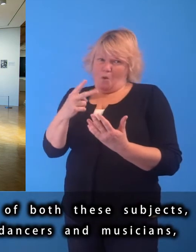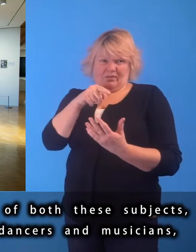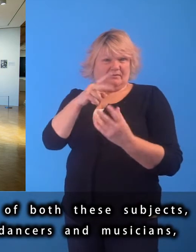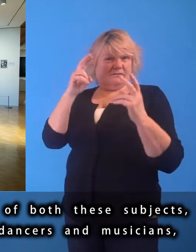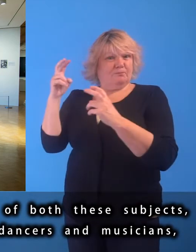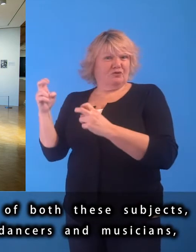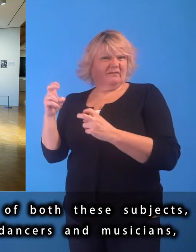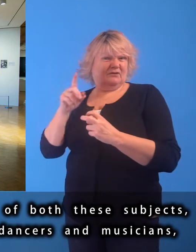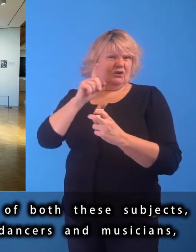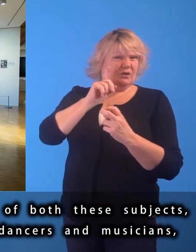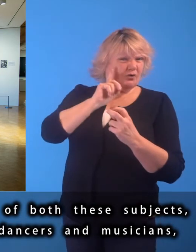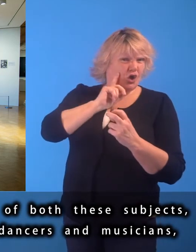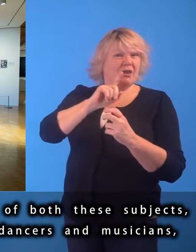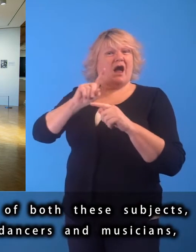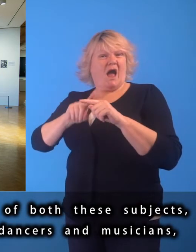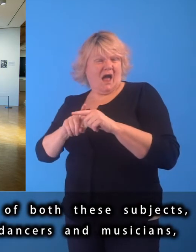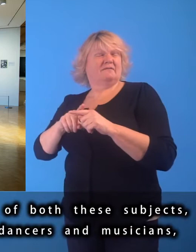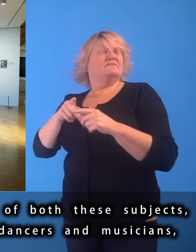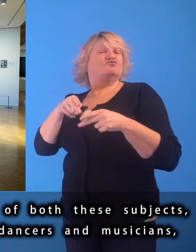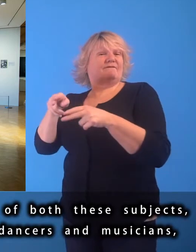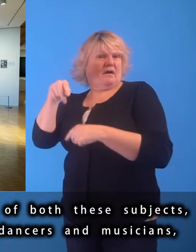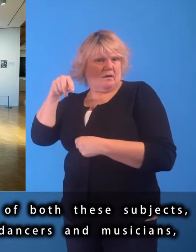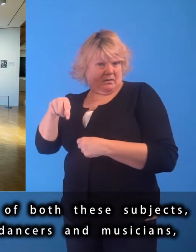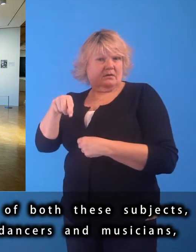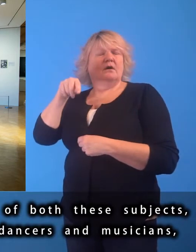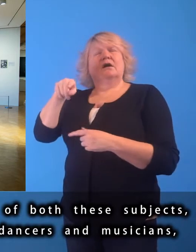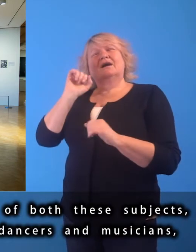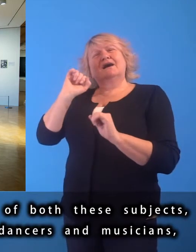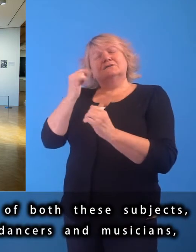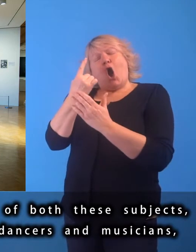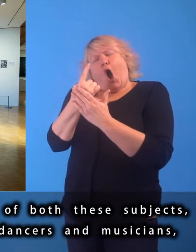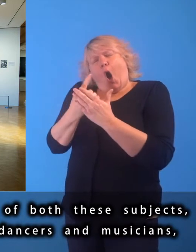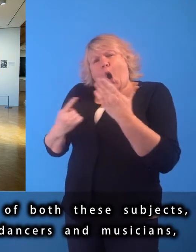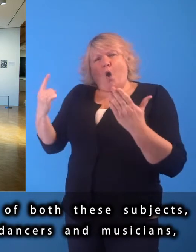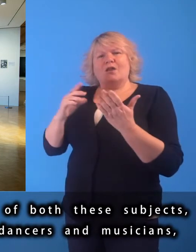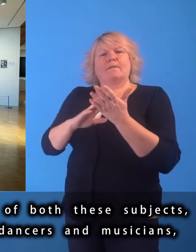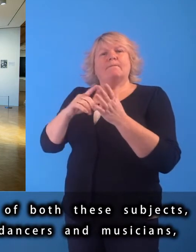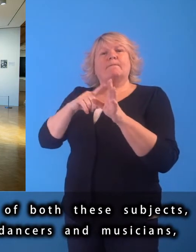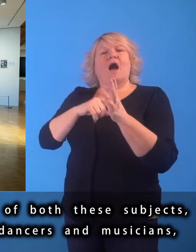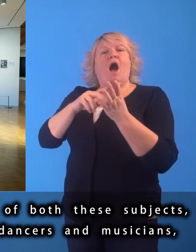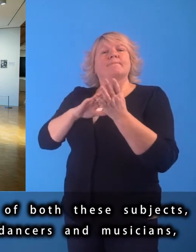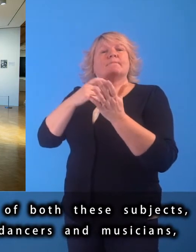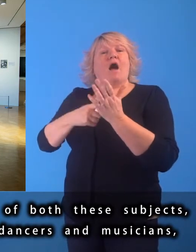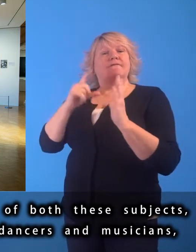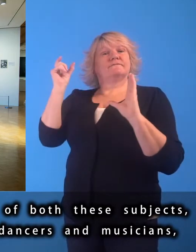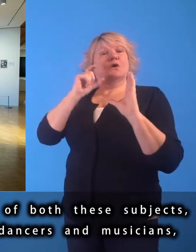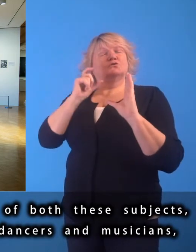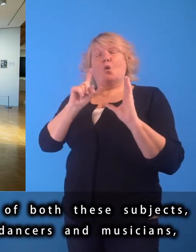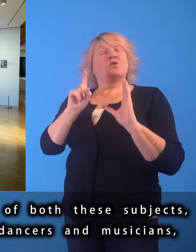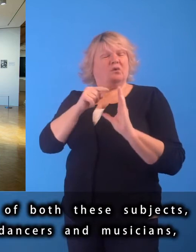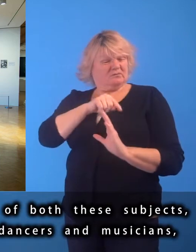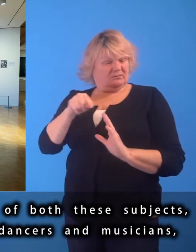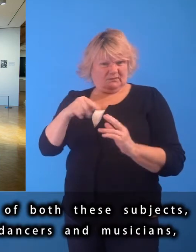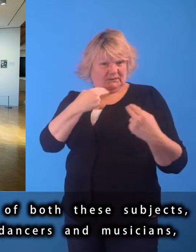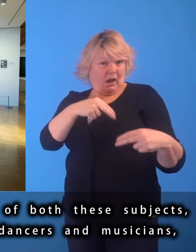Although Hornel created paintings of both these subjects, his only Myanmar photos are